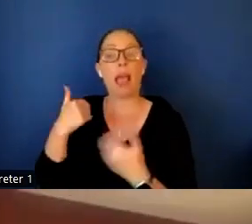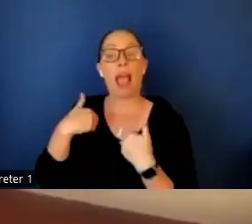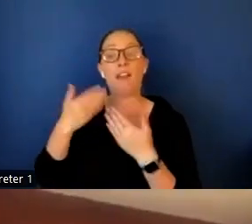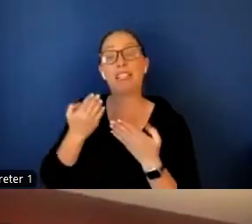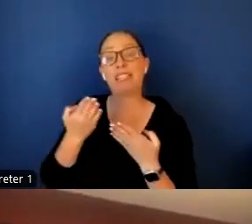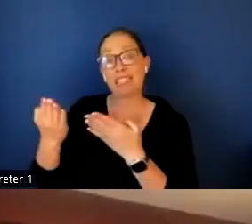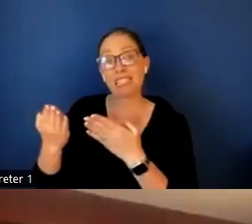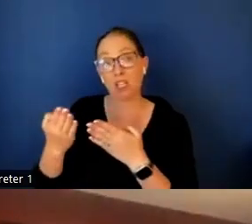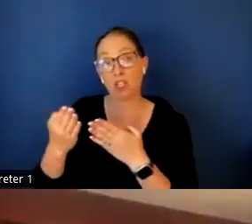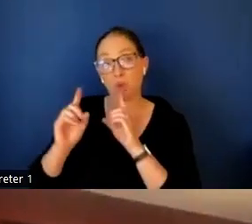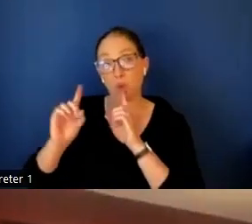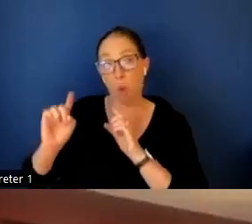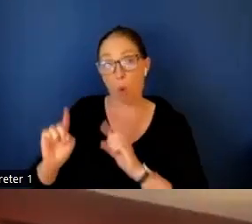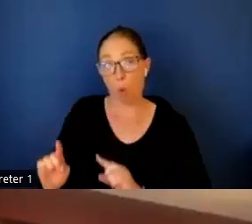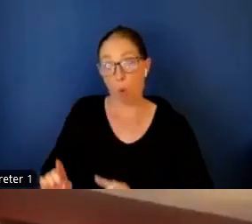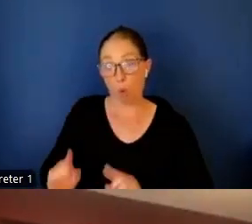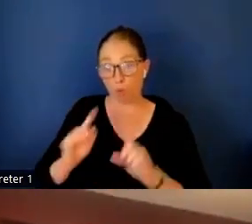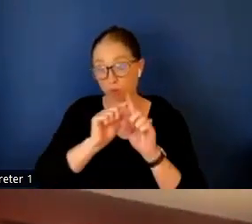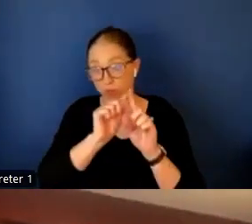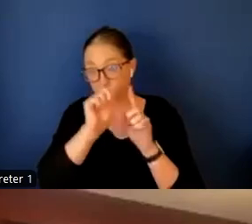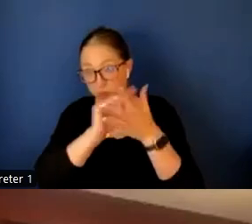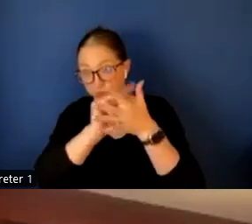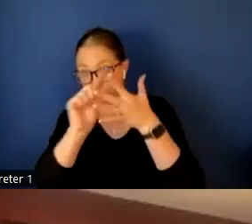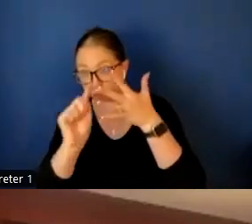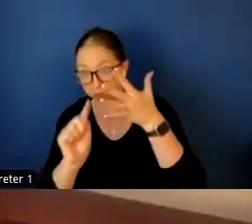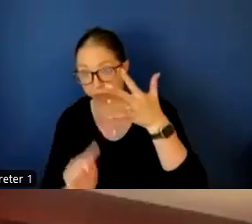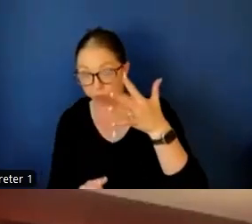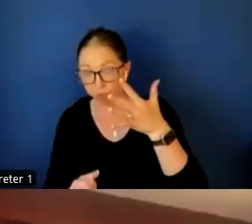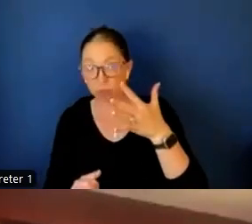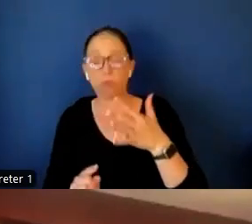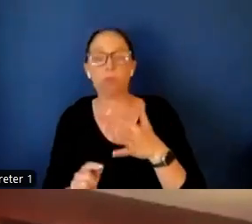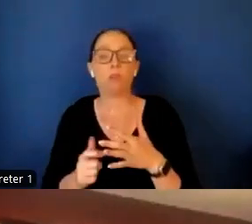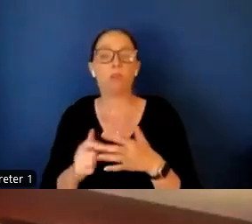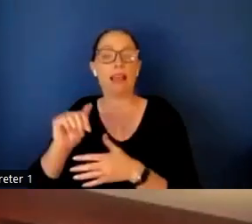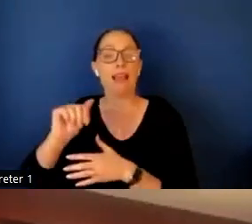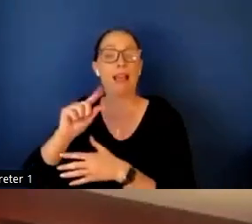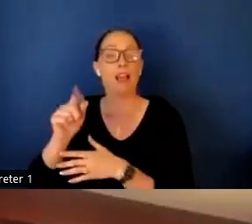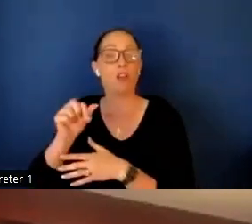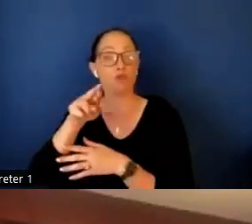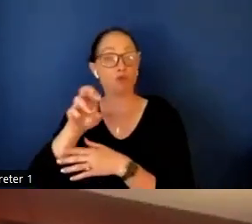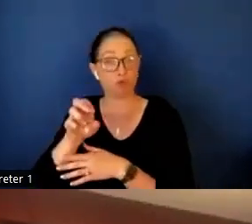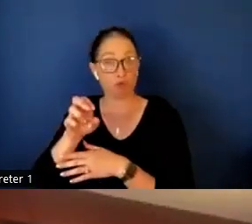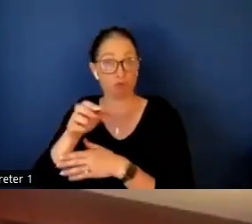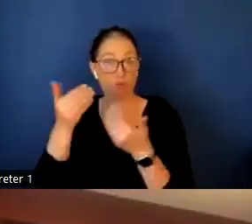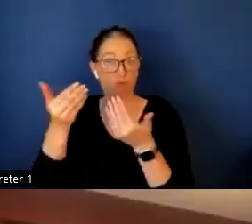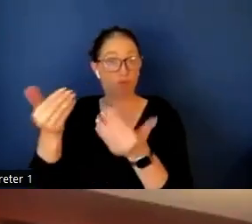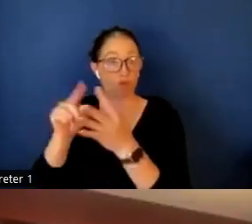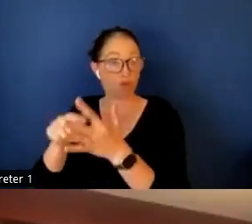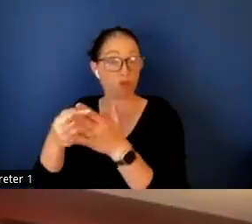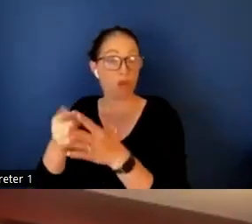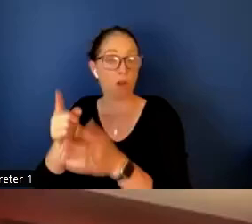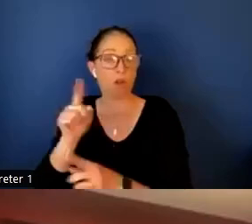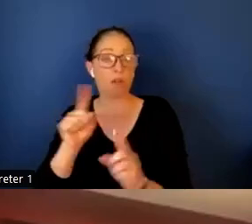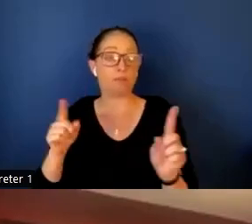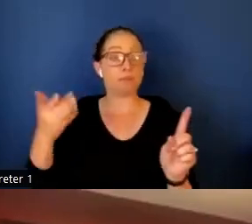of the share outs in the chat. Is Azure there to get us started? Yes, I